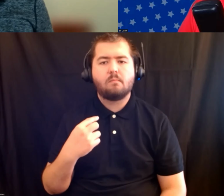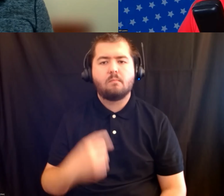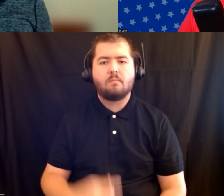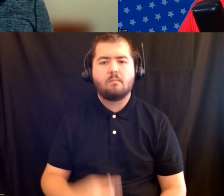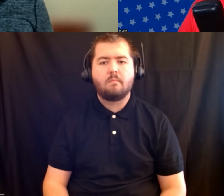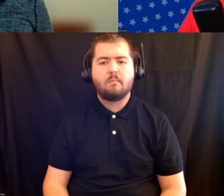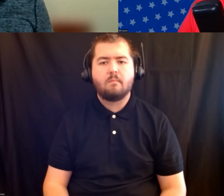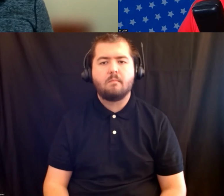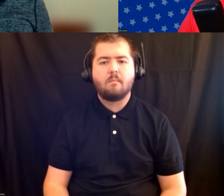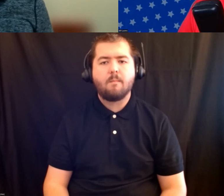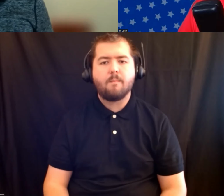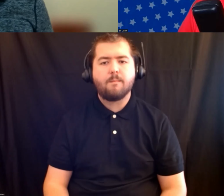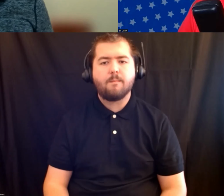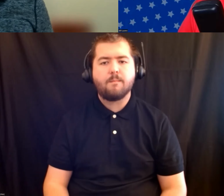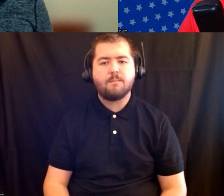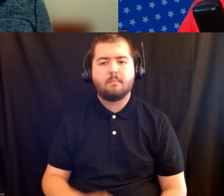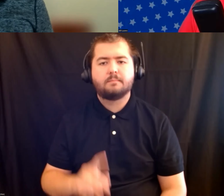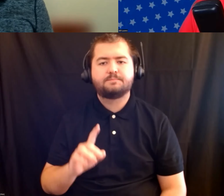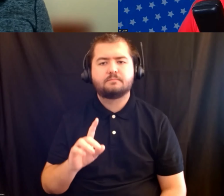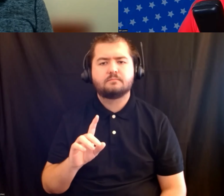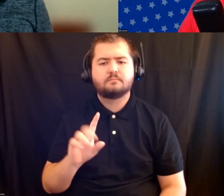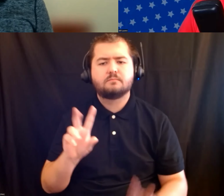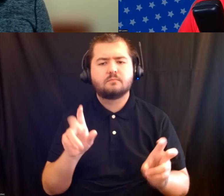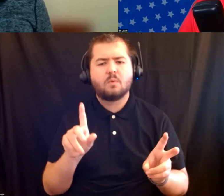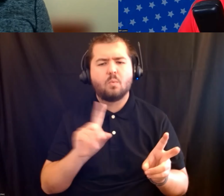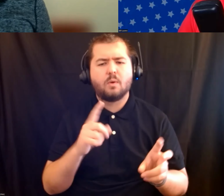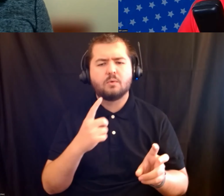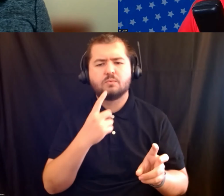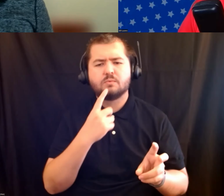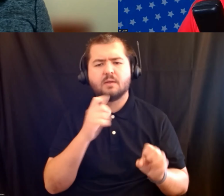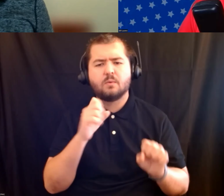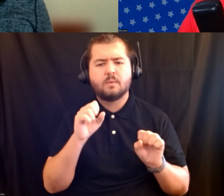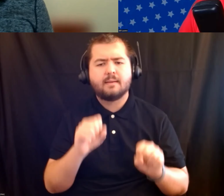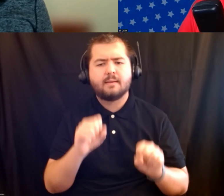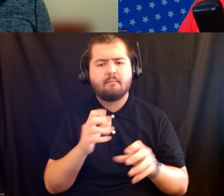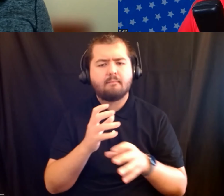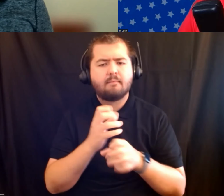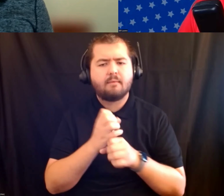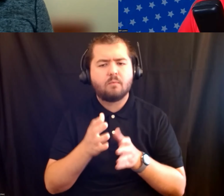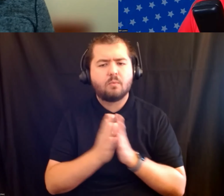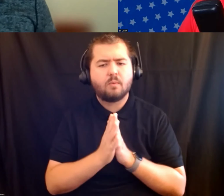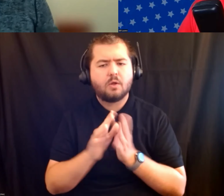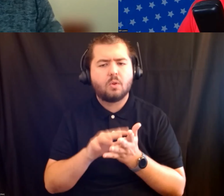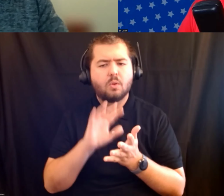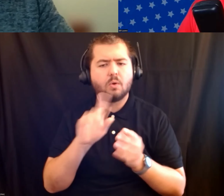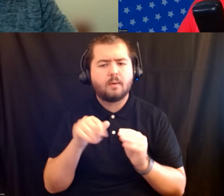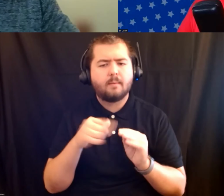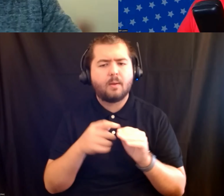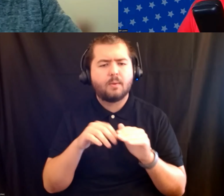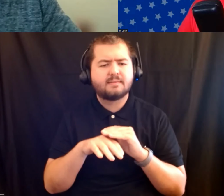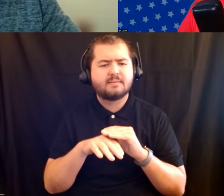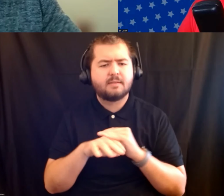where did you say we could go get the requests or learn about voting accessibility?